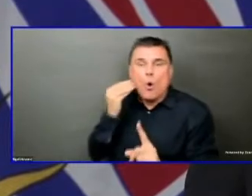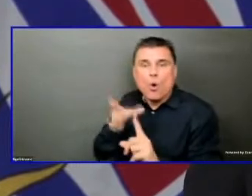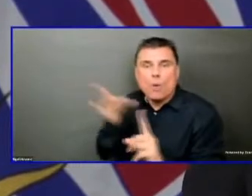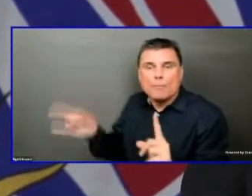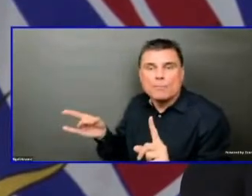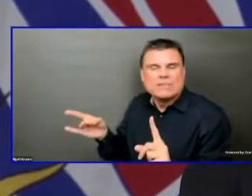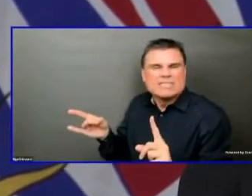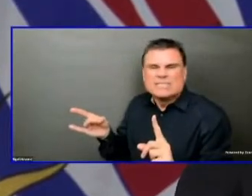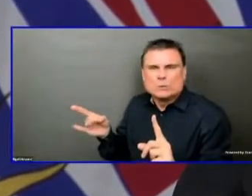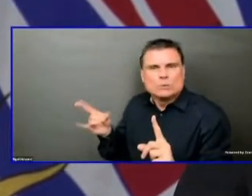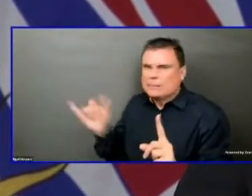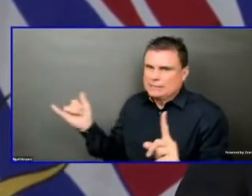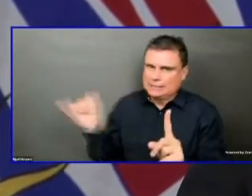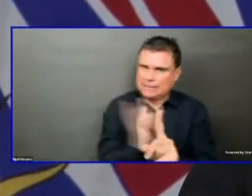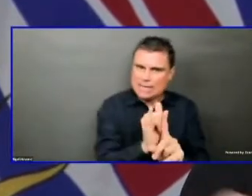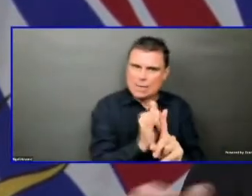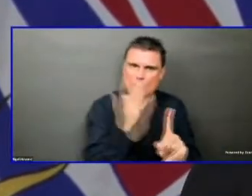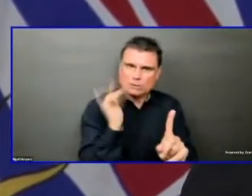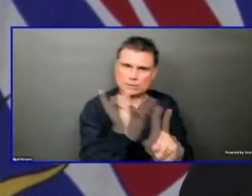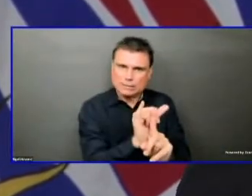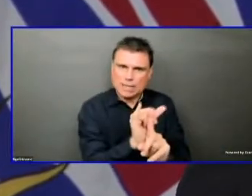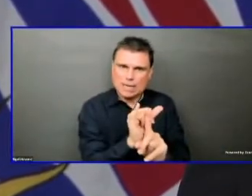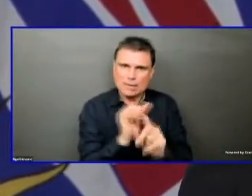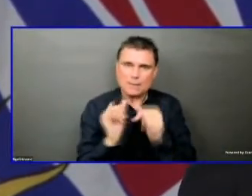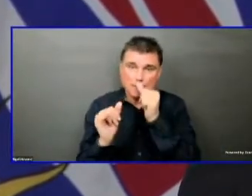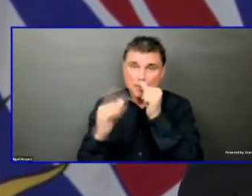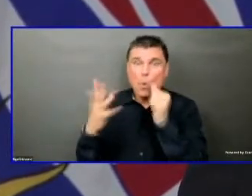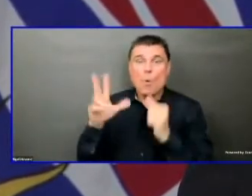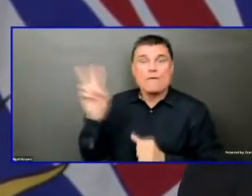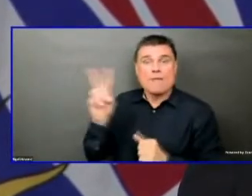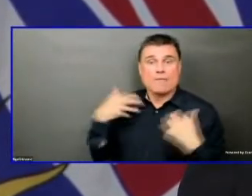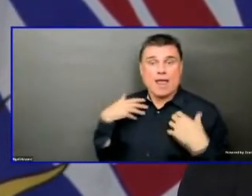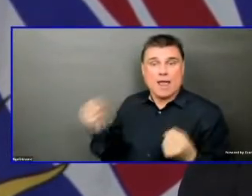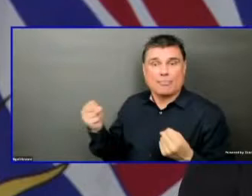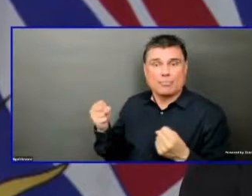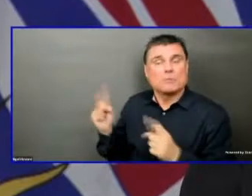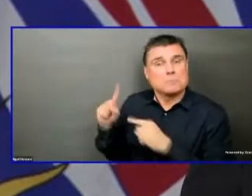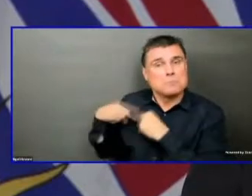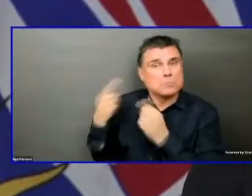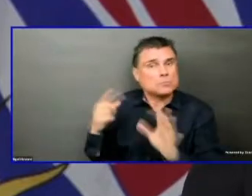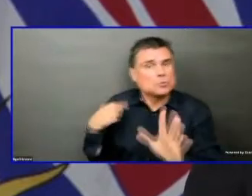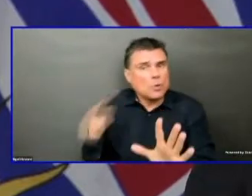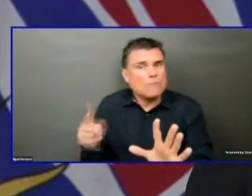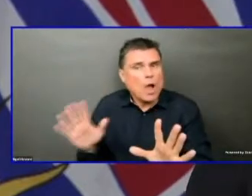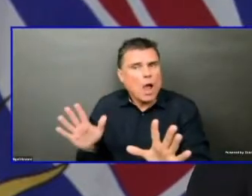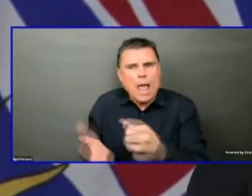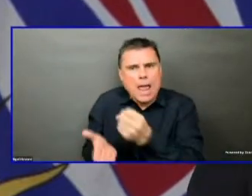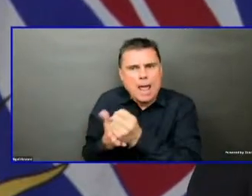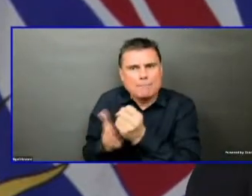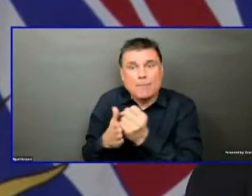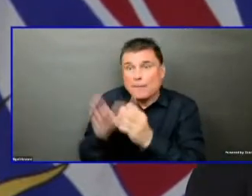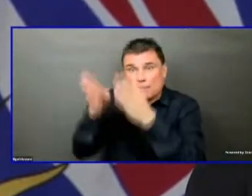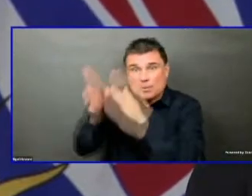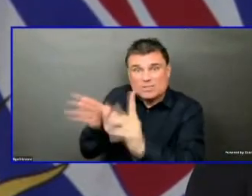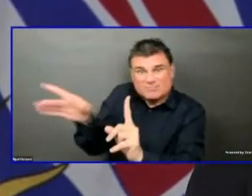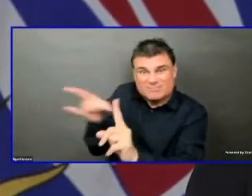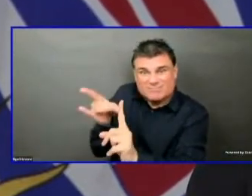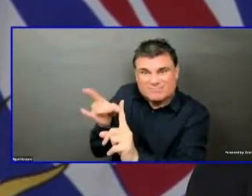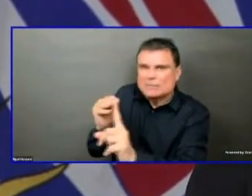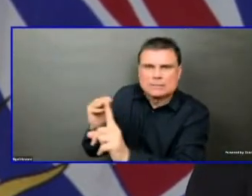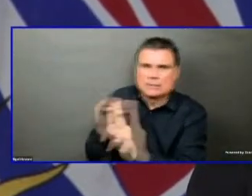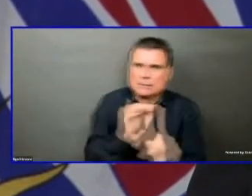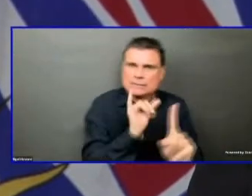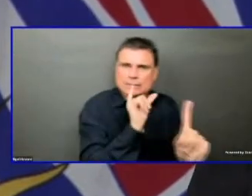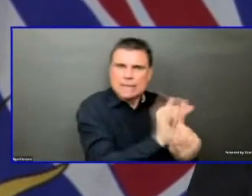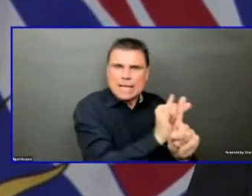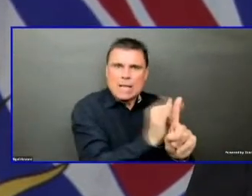Vancouver Coastal for some time now to help support people who are infected. But, the other thing that we've been saying